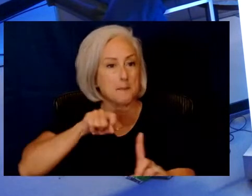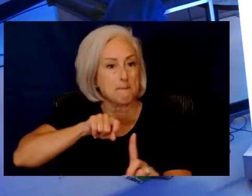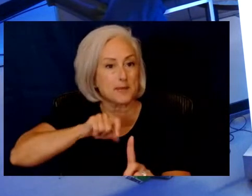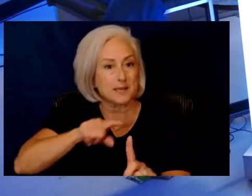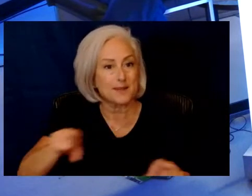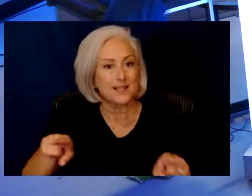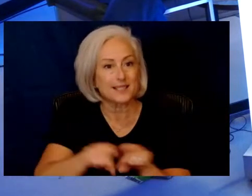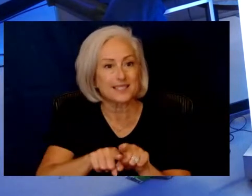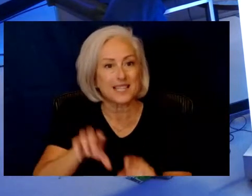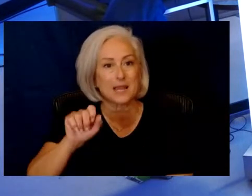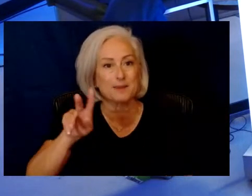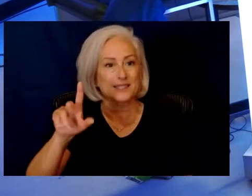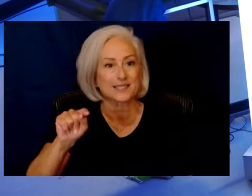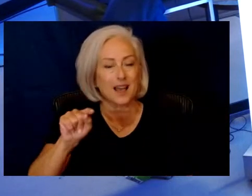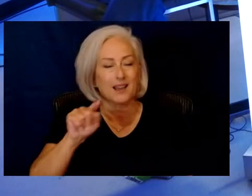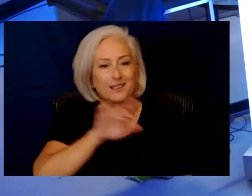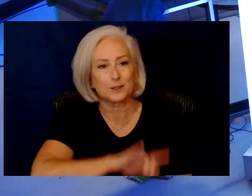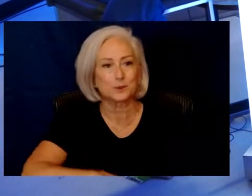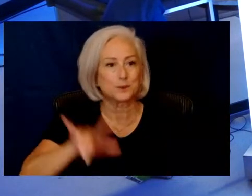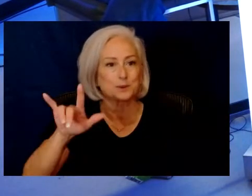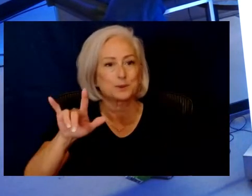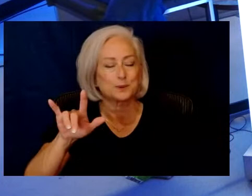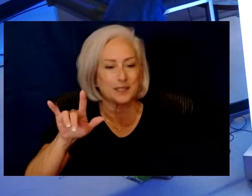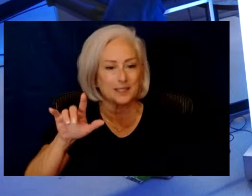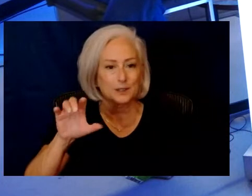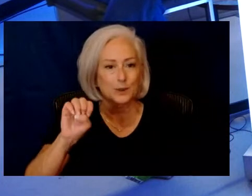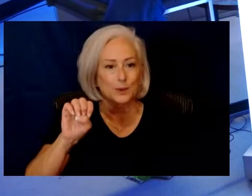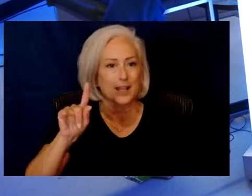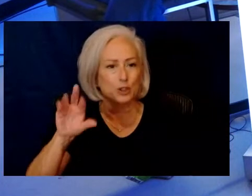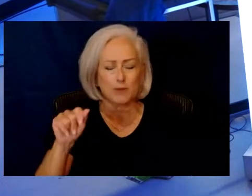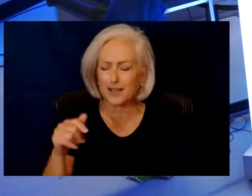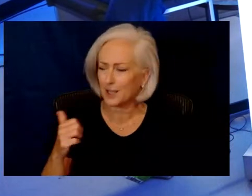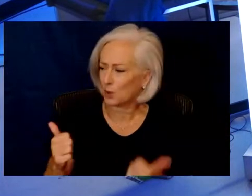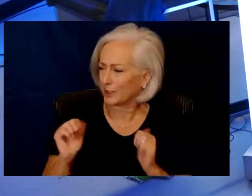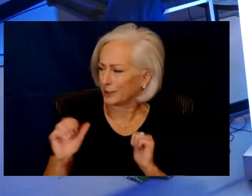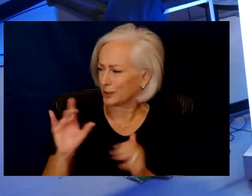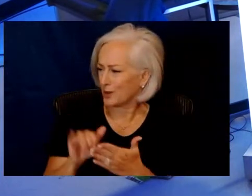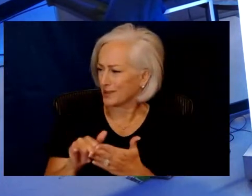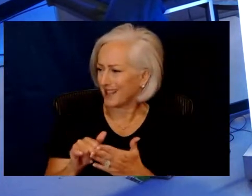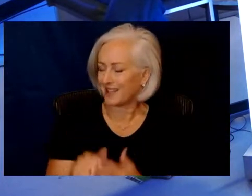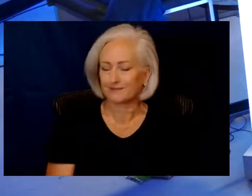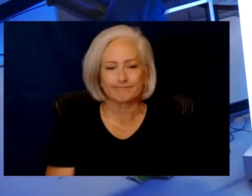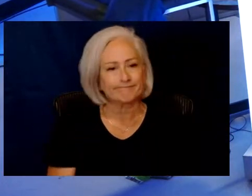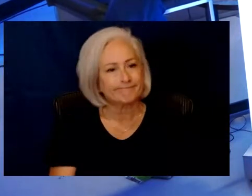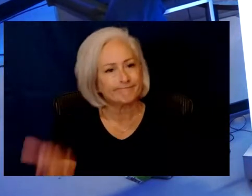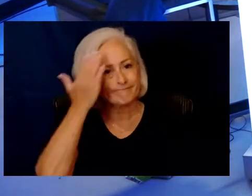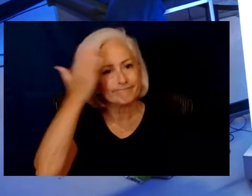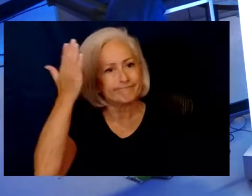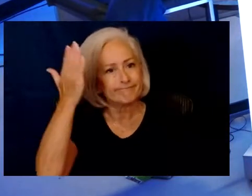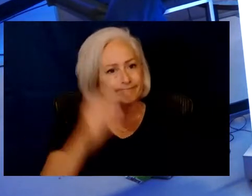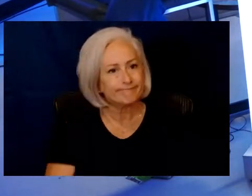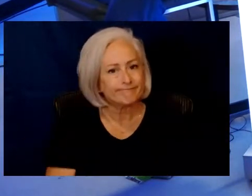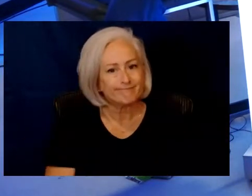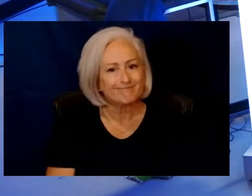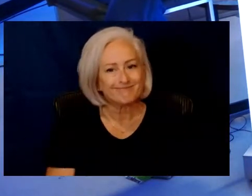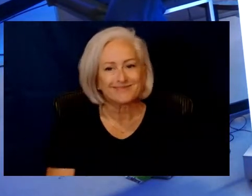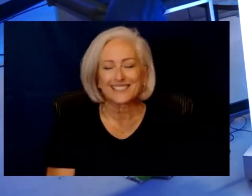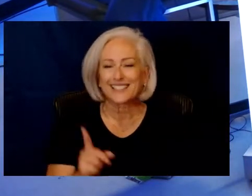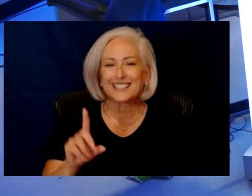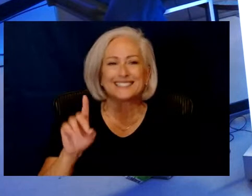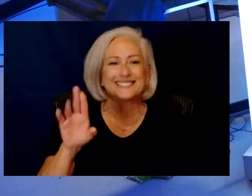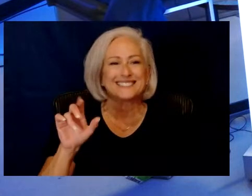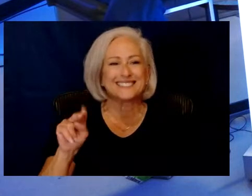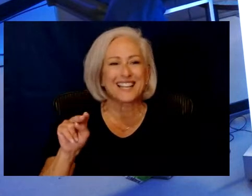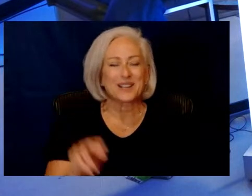get you back on the Enterprise? What show is that? Oh, jeez. Fine. You'll get a final thought now. Darren Kistler.